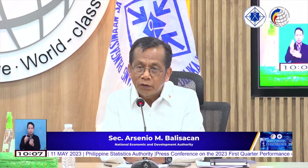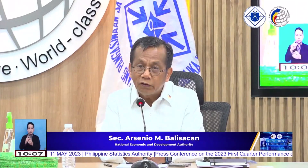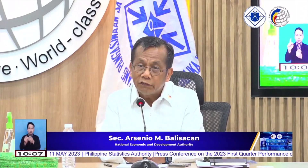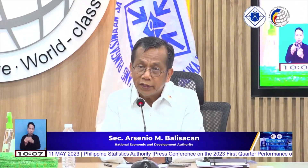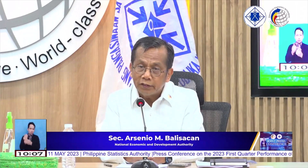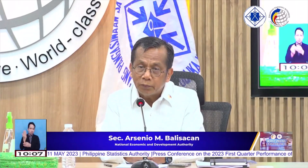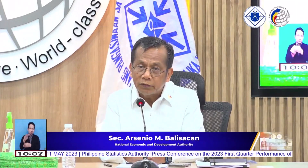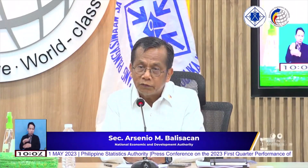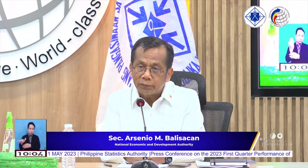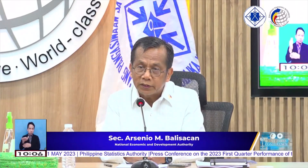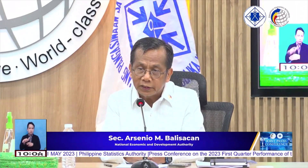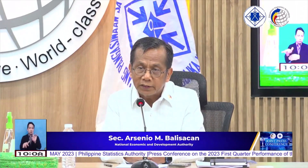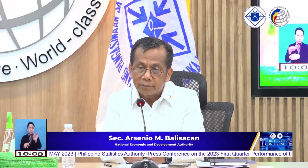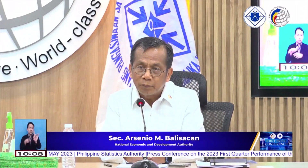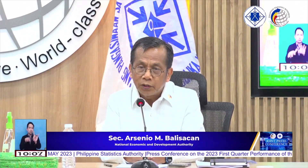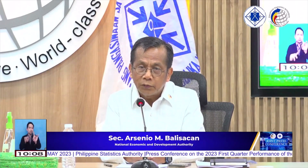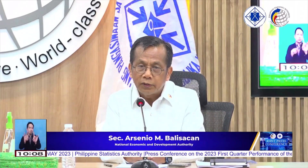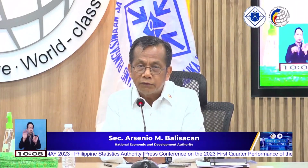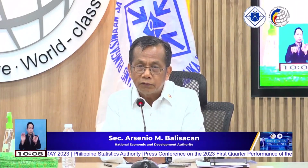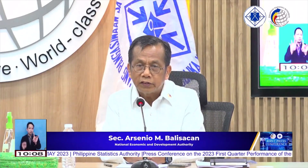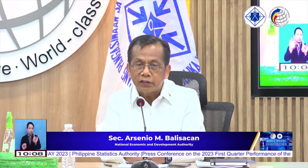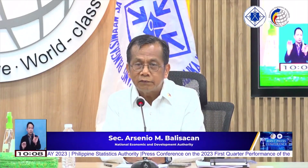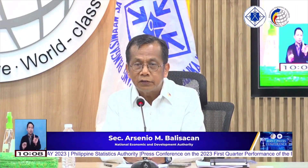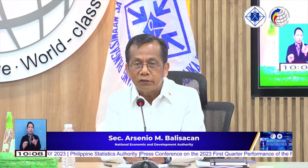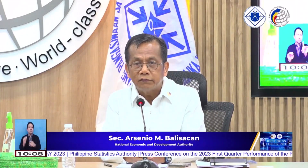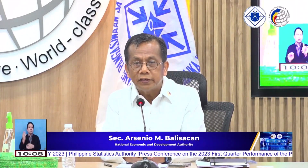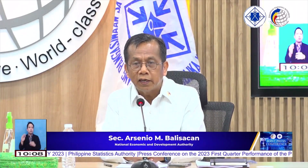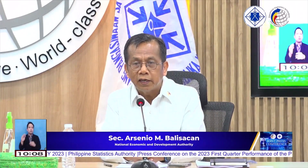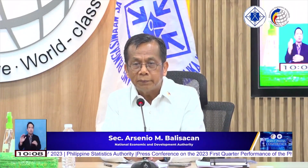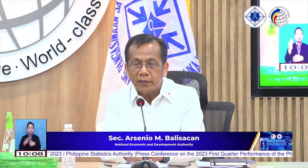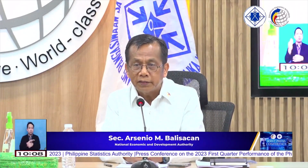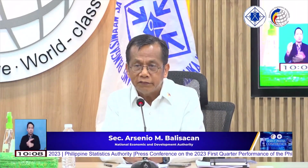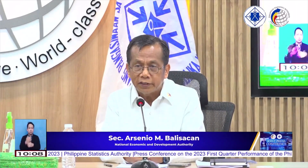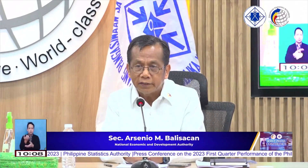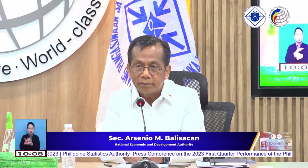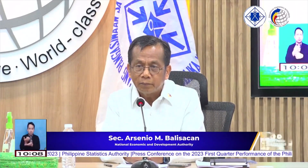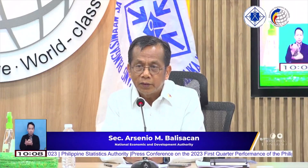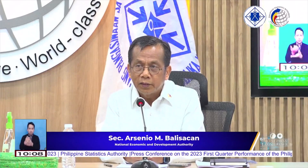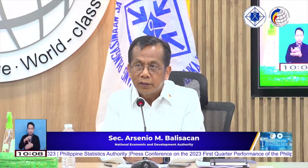of 8.4% with the full resumption of economic activity.